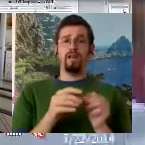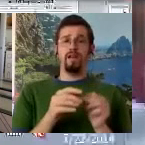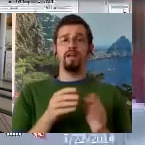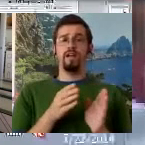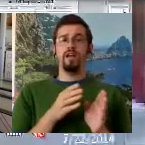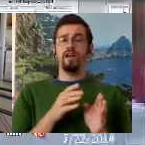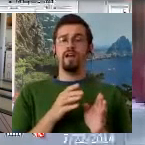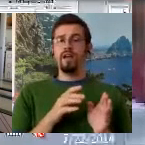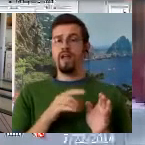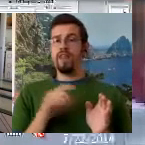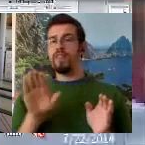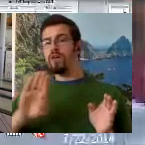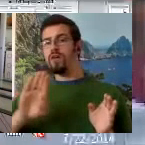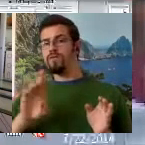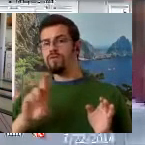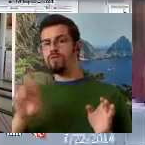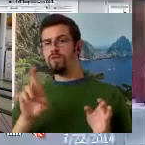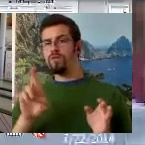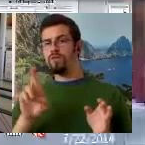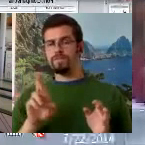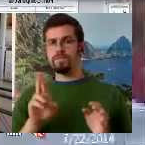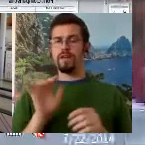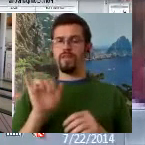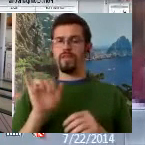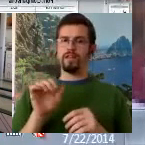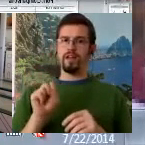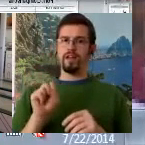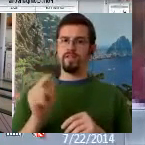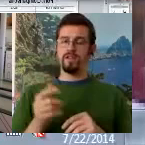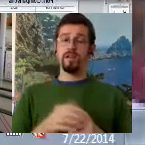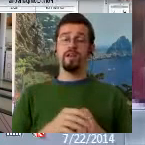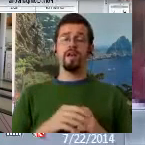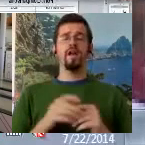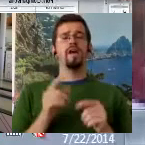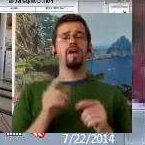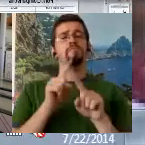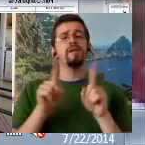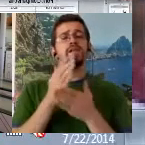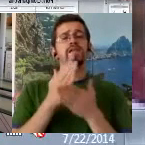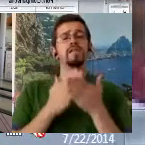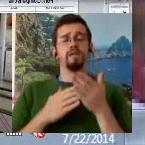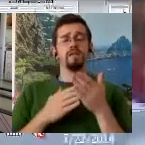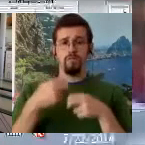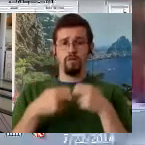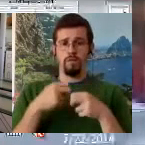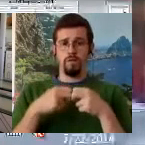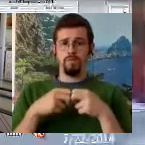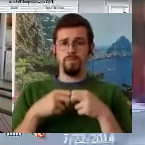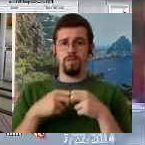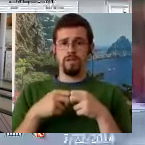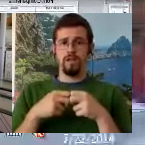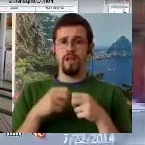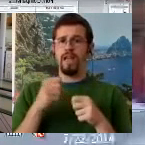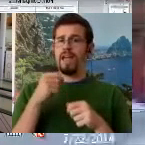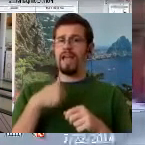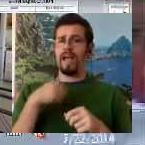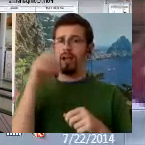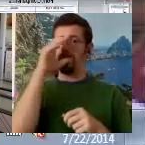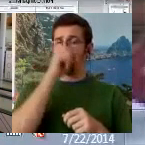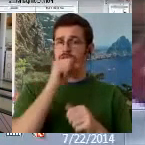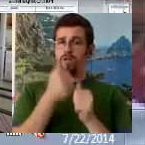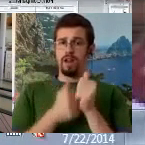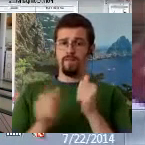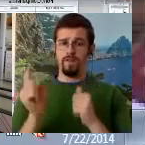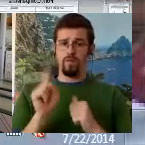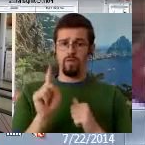in SVG, of course. But I mean, some of the fatter problems that you see over to the left aren't occurring everywhere because he seems